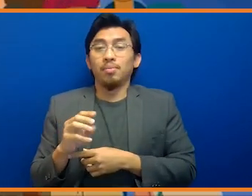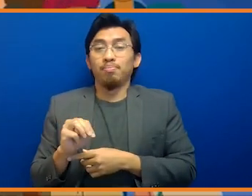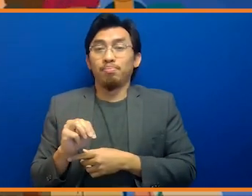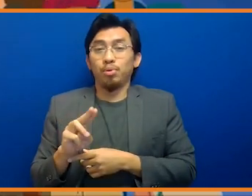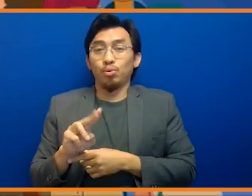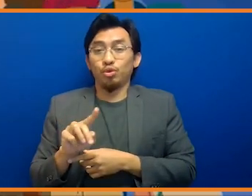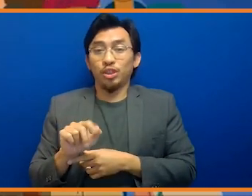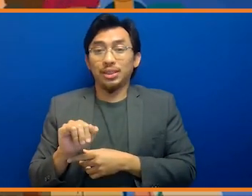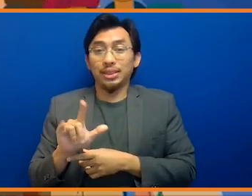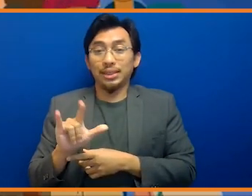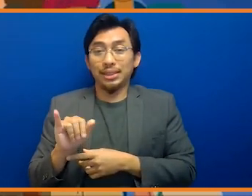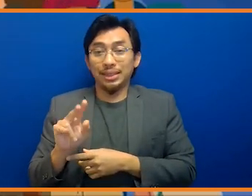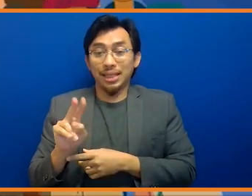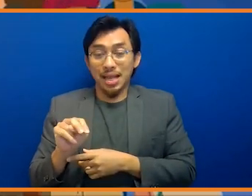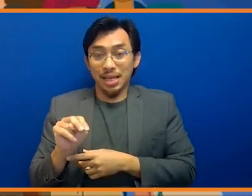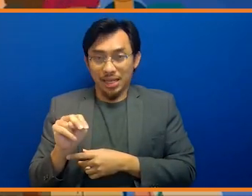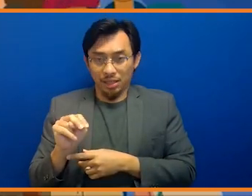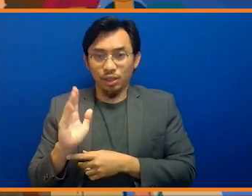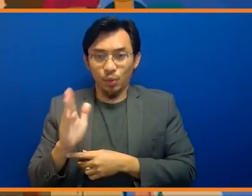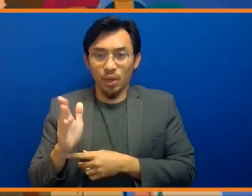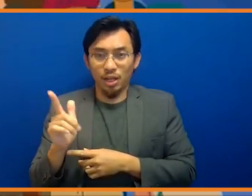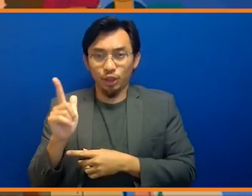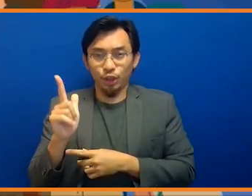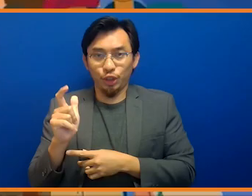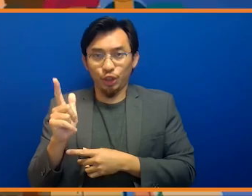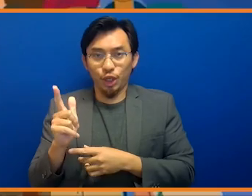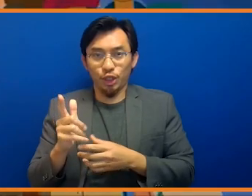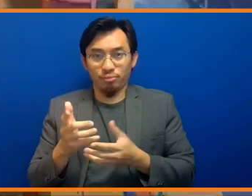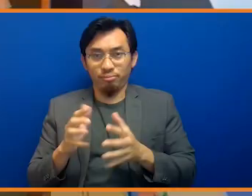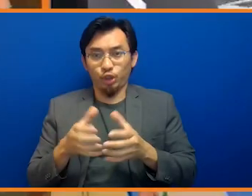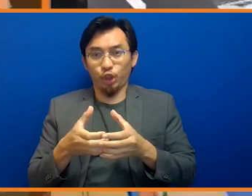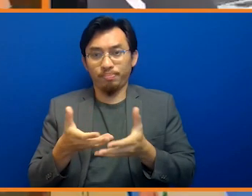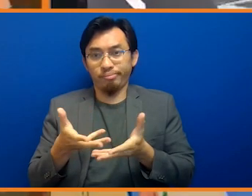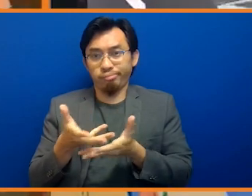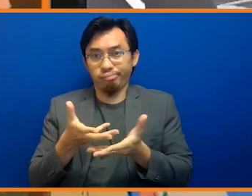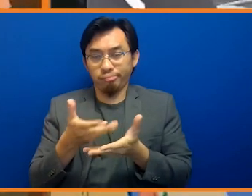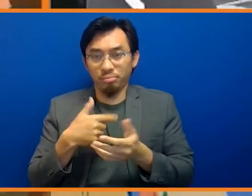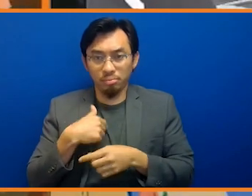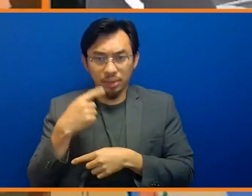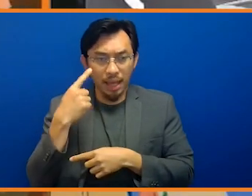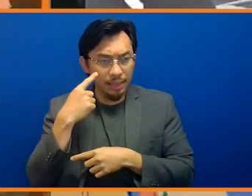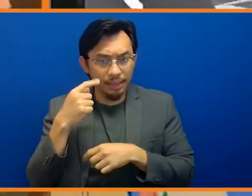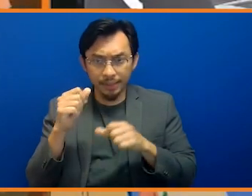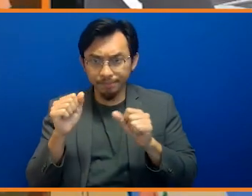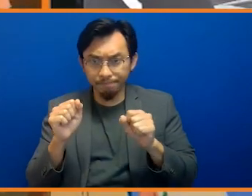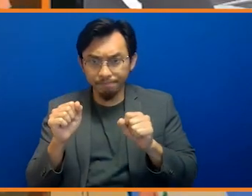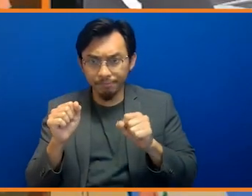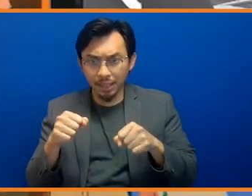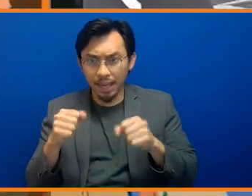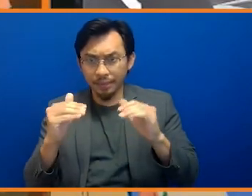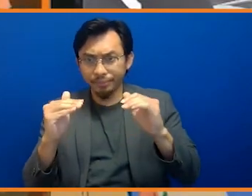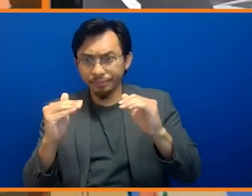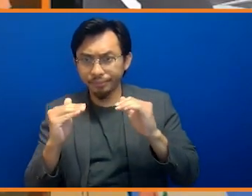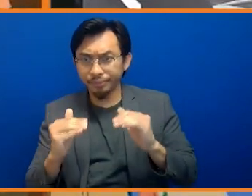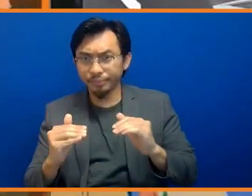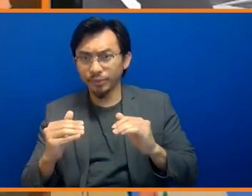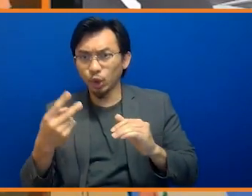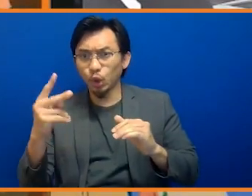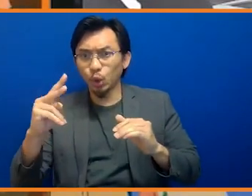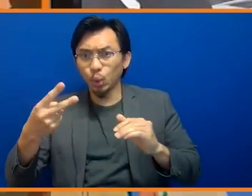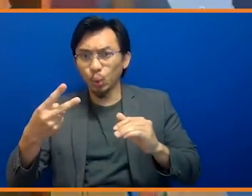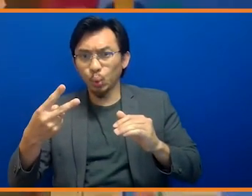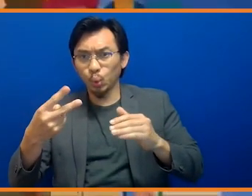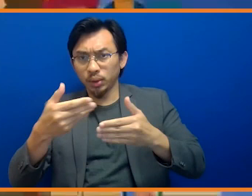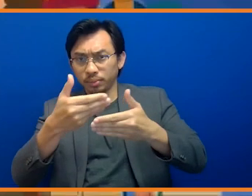will start with the group discussions. So we have I think can we go to the second